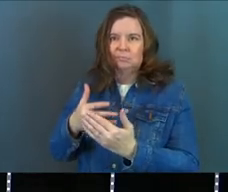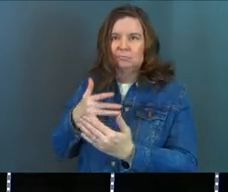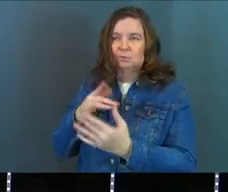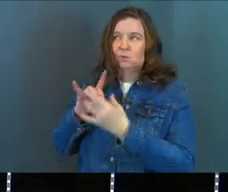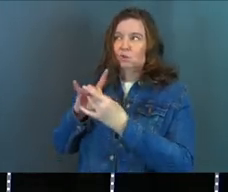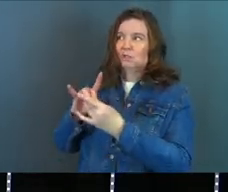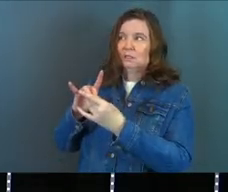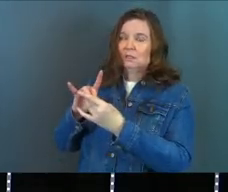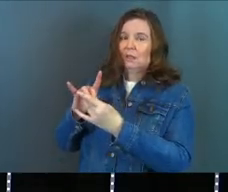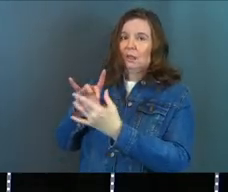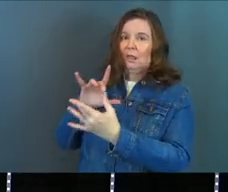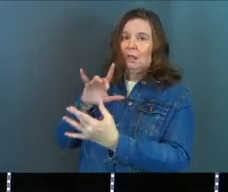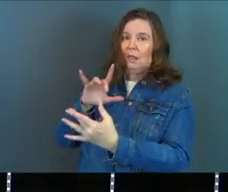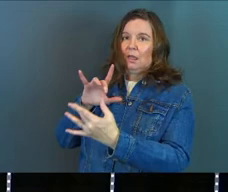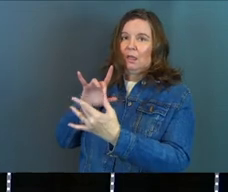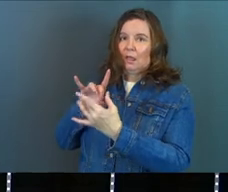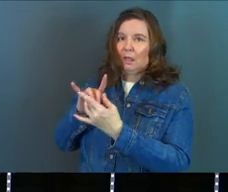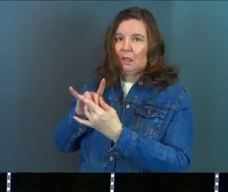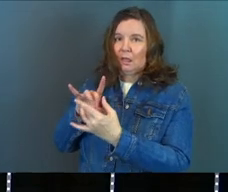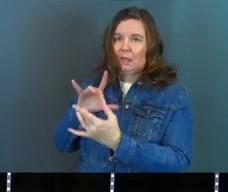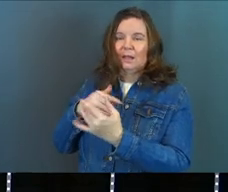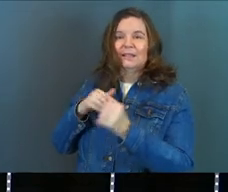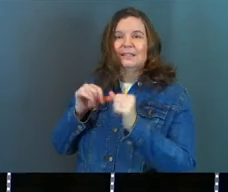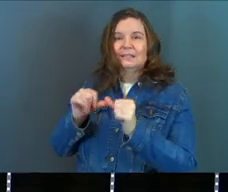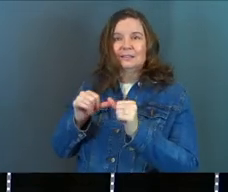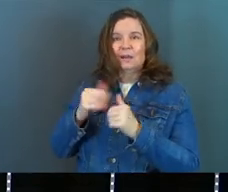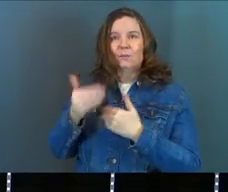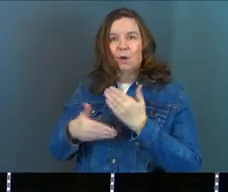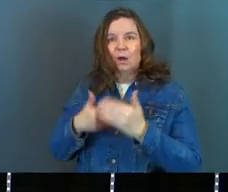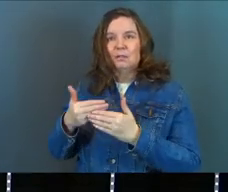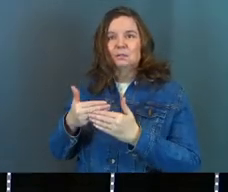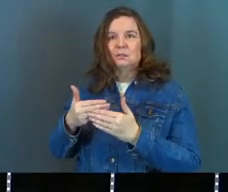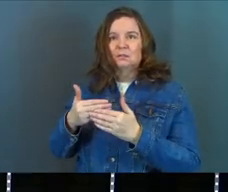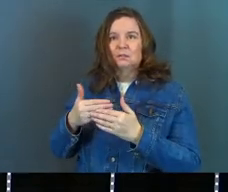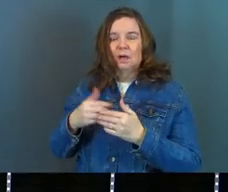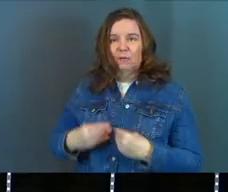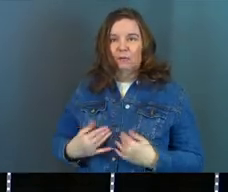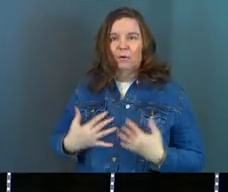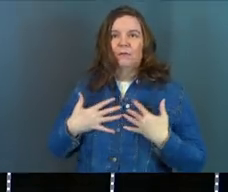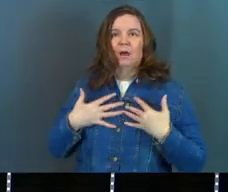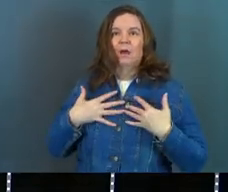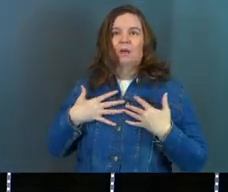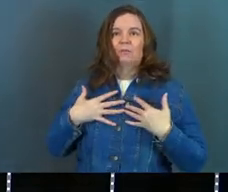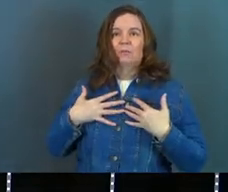to Jesus again, and then really backing off. And it's this constant process of revival.